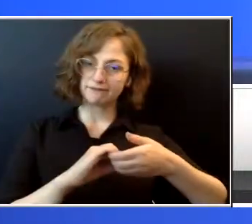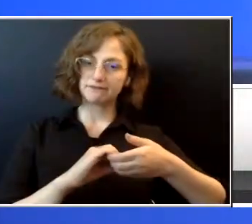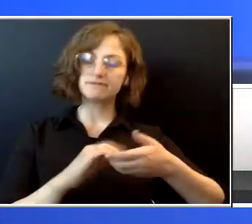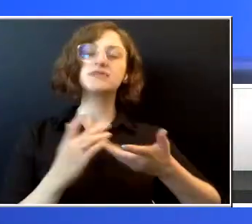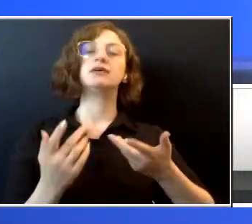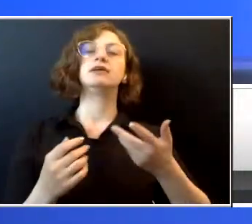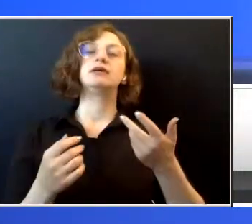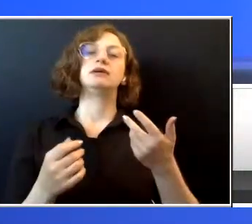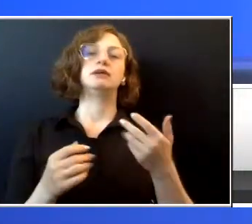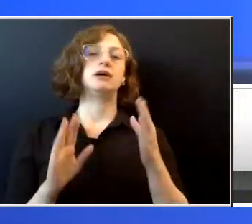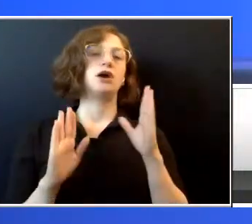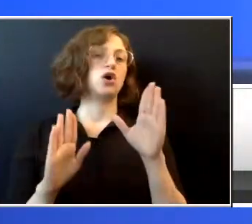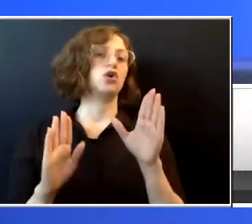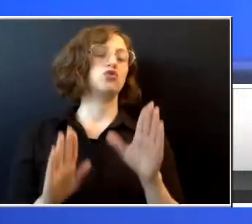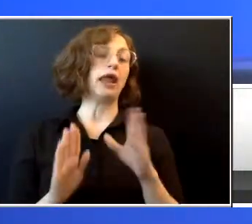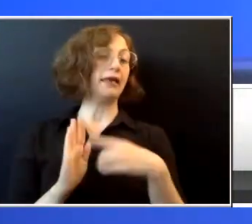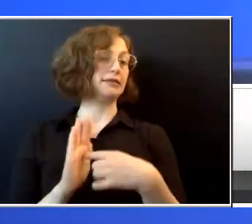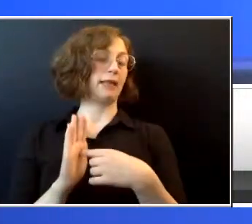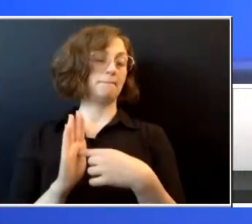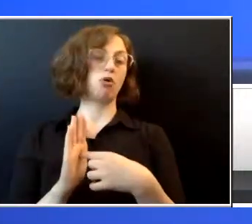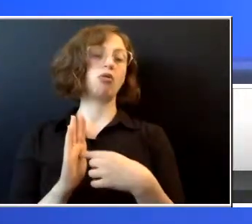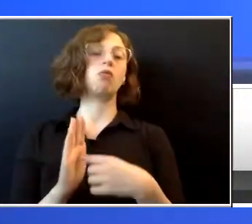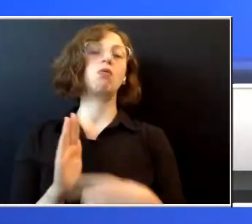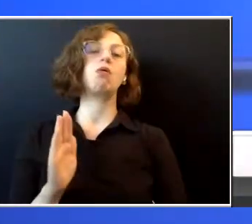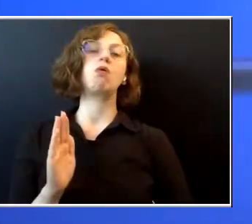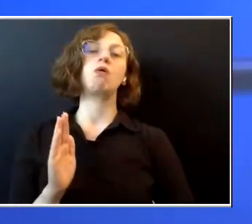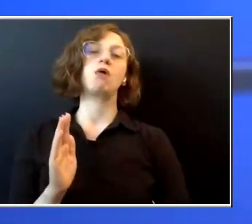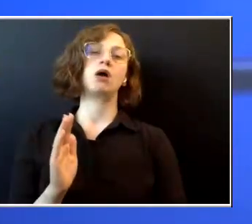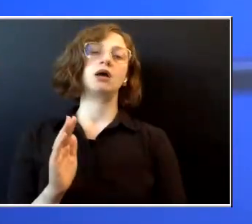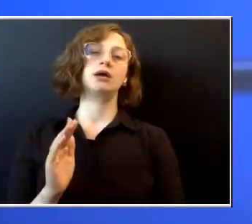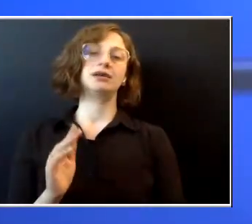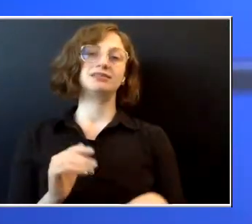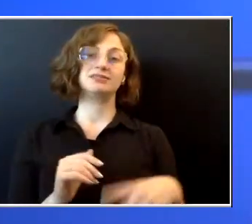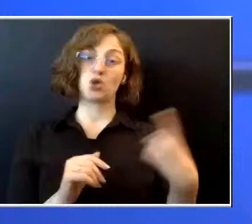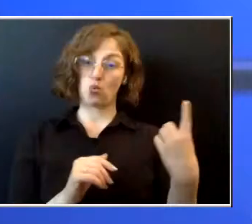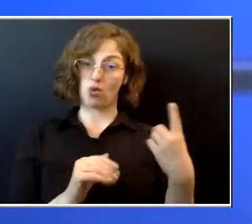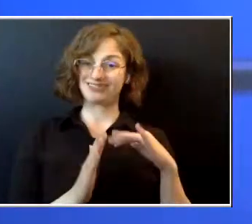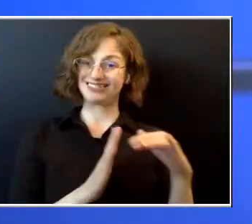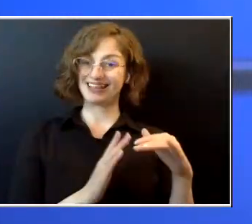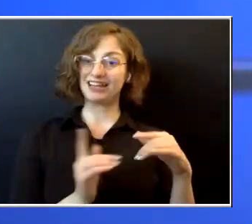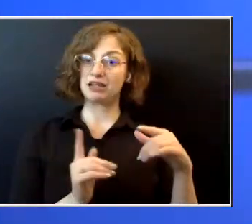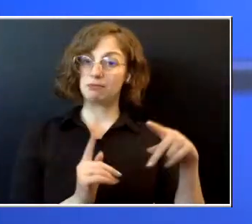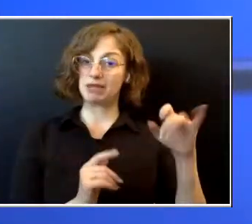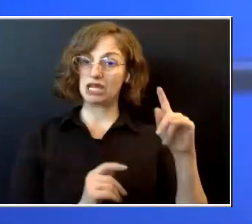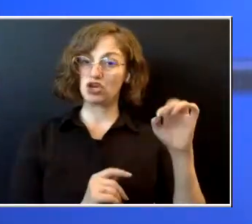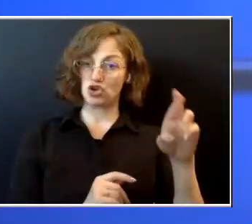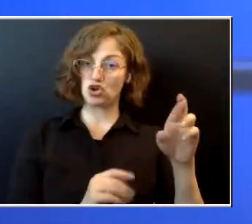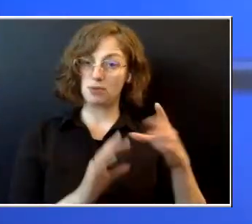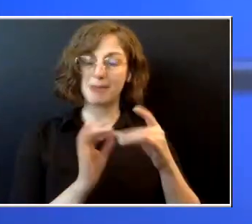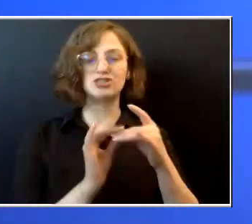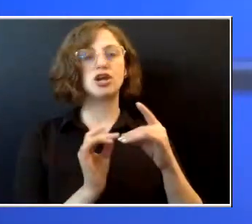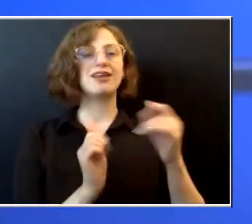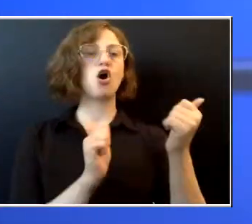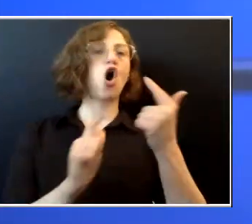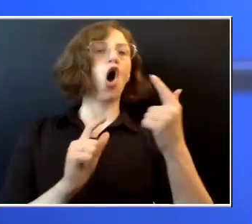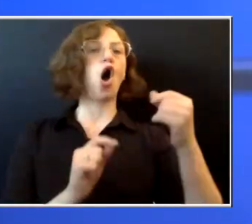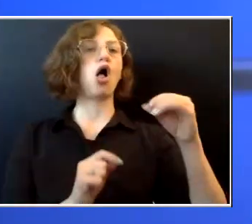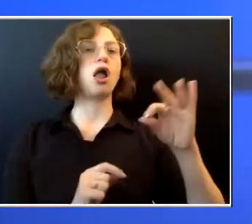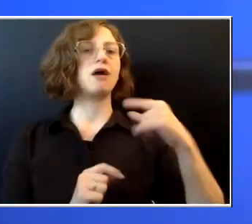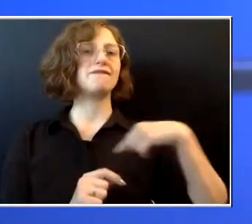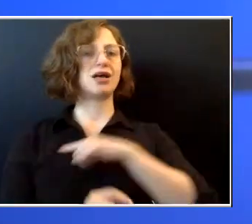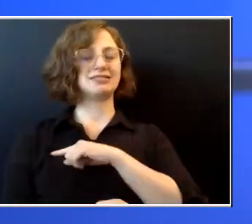cooperative example is the one that Peter mentioned, which is the All of Us study, which is led by Executive Dean Ojo, which leads